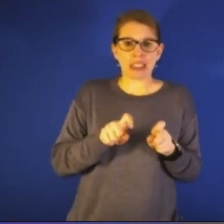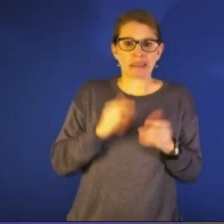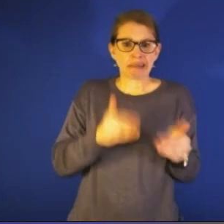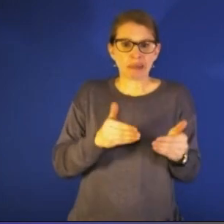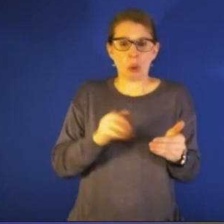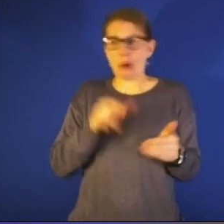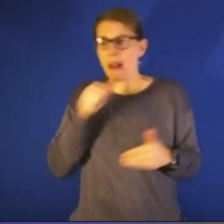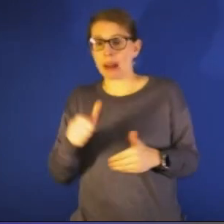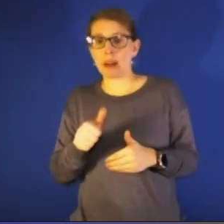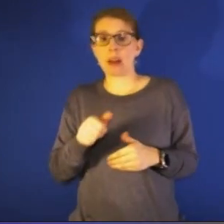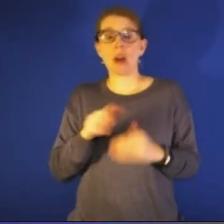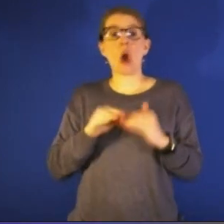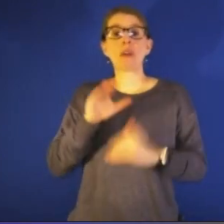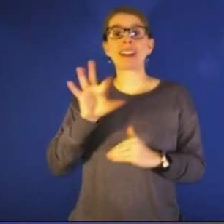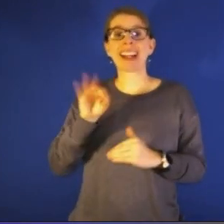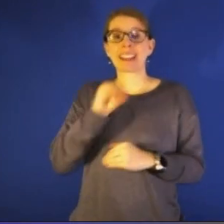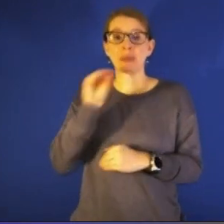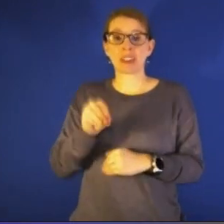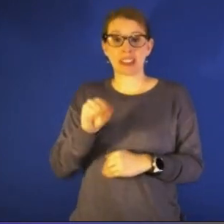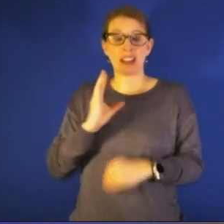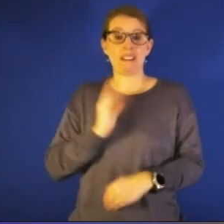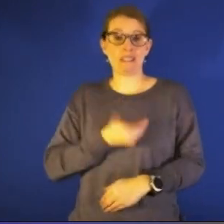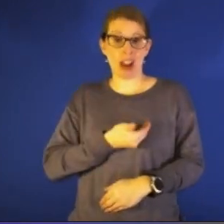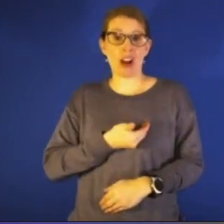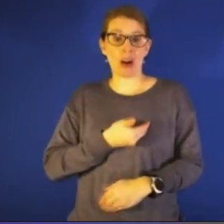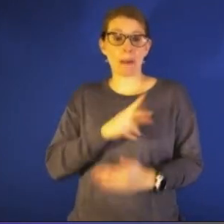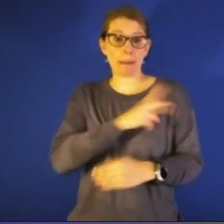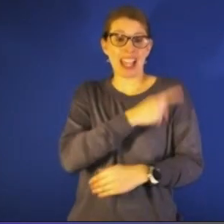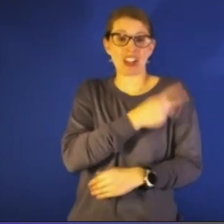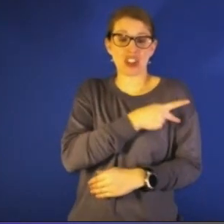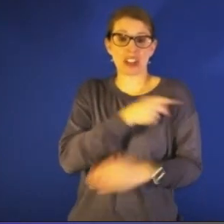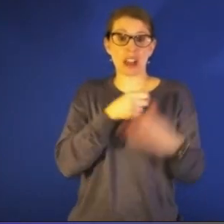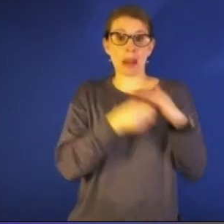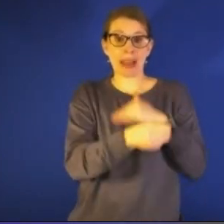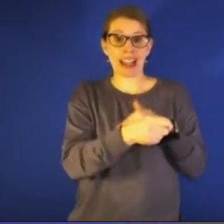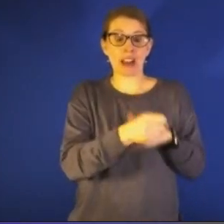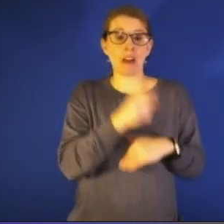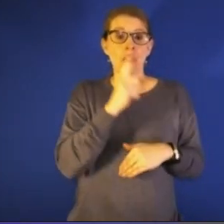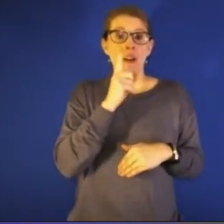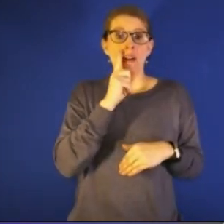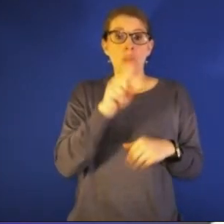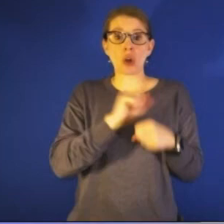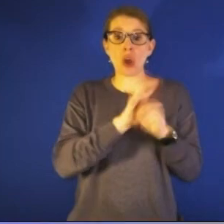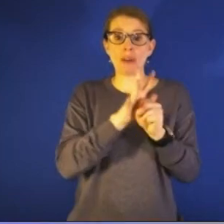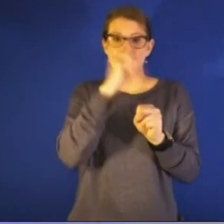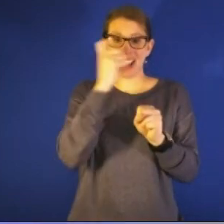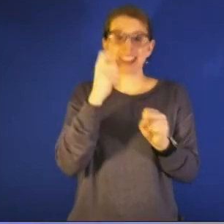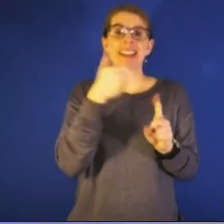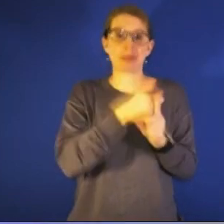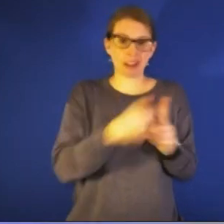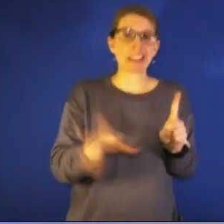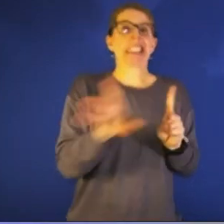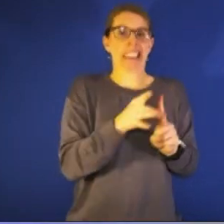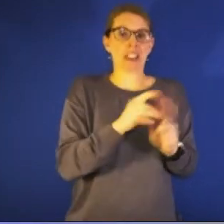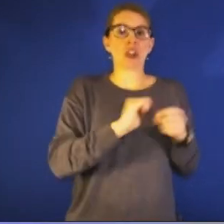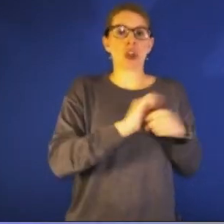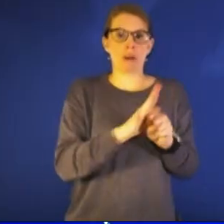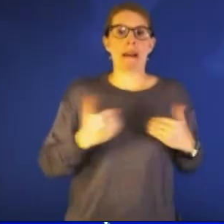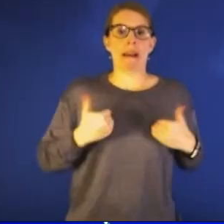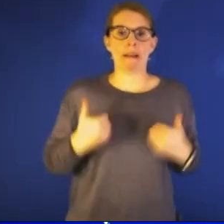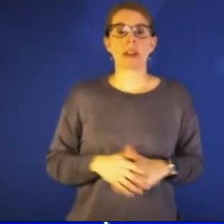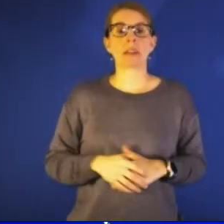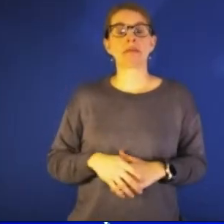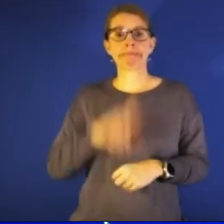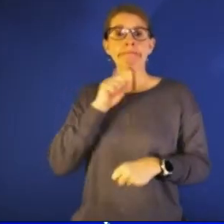over 90% of our patients who are being admitted with COVID, it's because Hawkeye, they have COVID. Yeah, and that's the issue too. Is we've had to open up